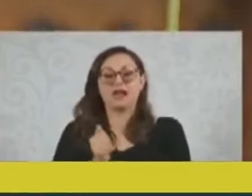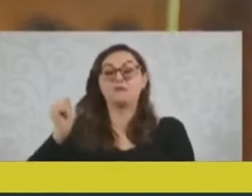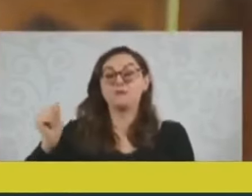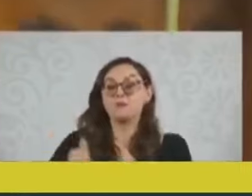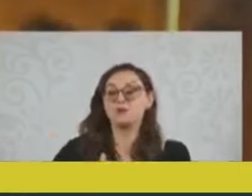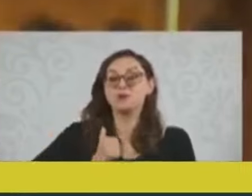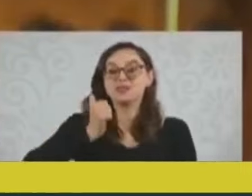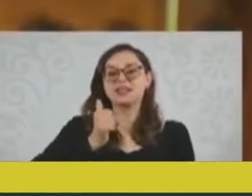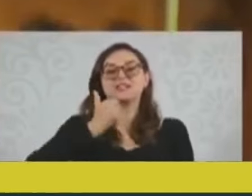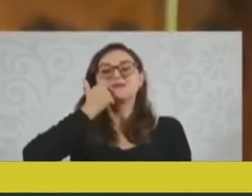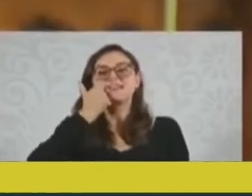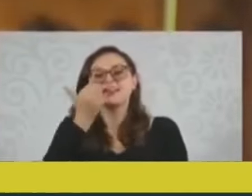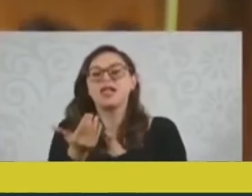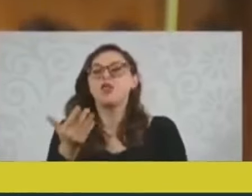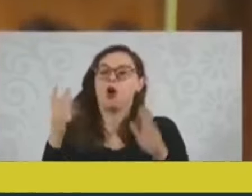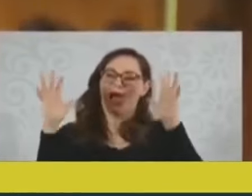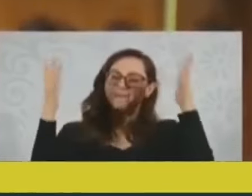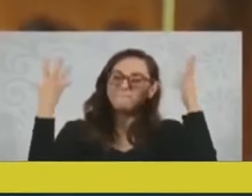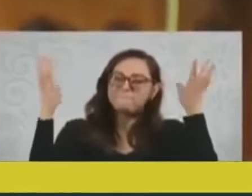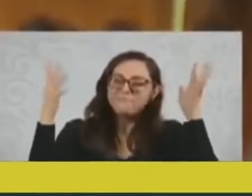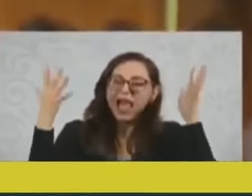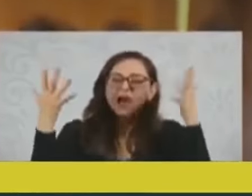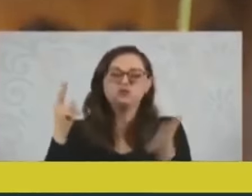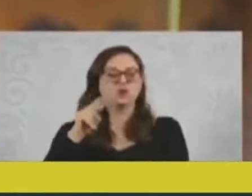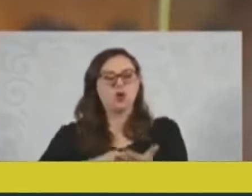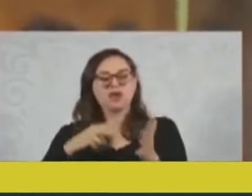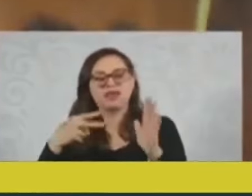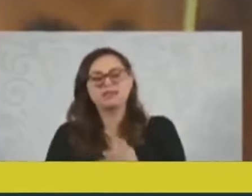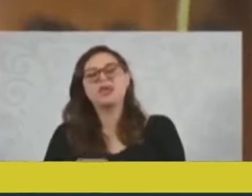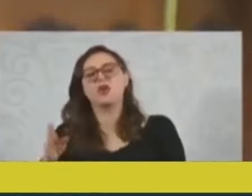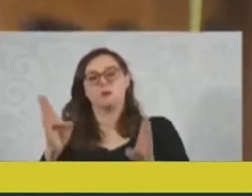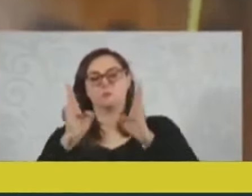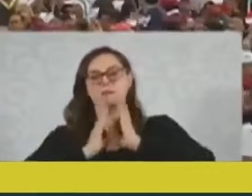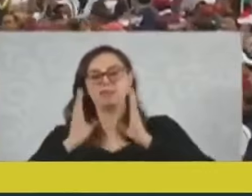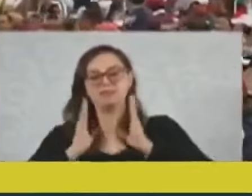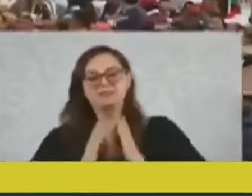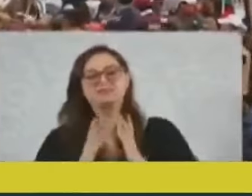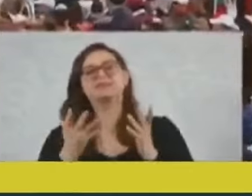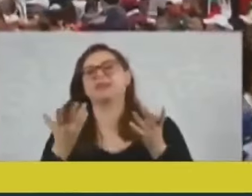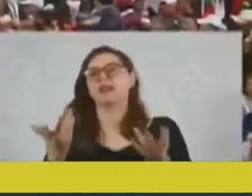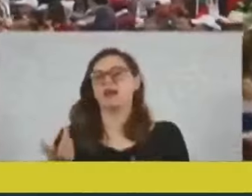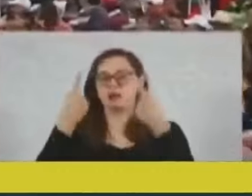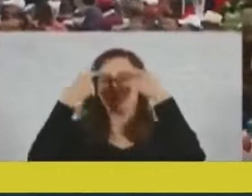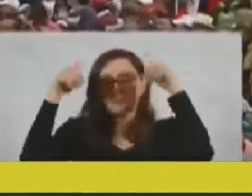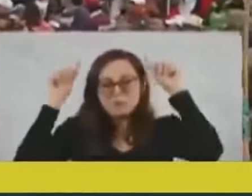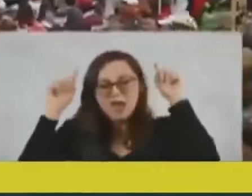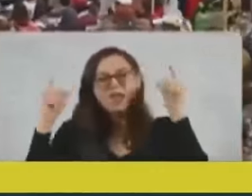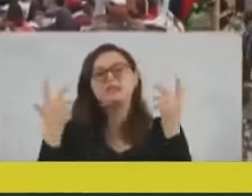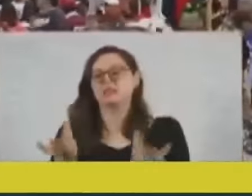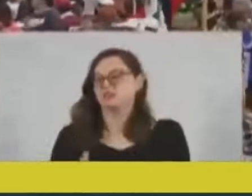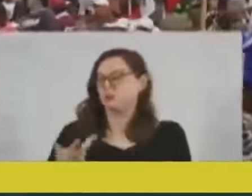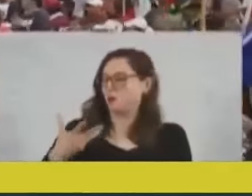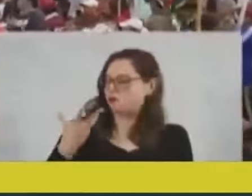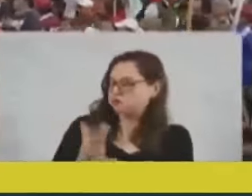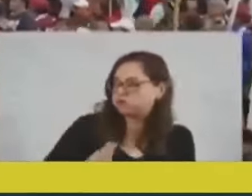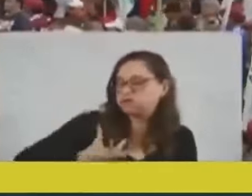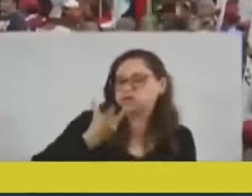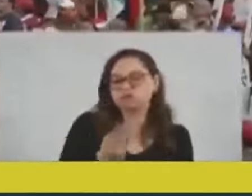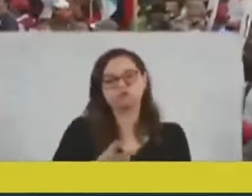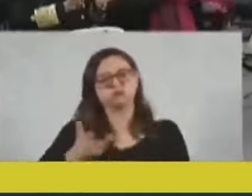congratulate military and maritime officials who helped us so much to build trains,